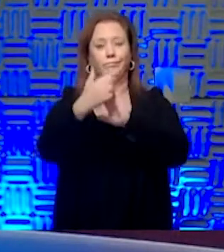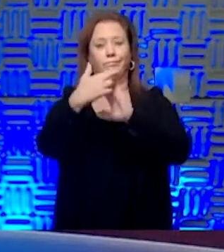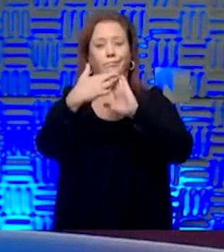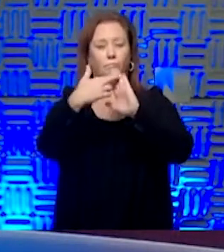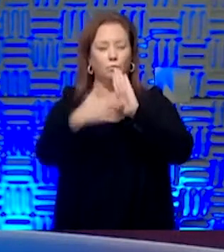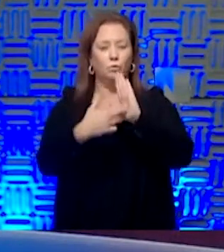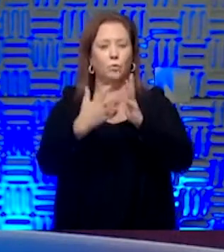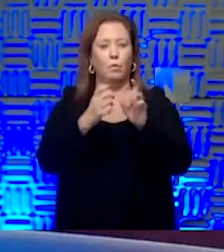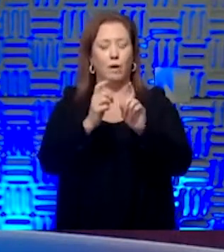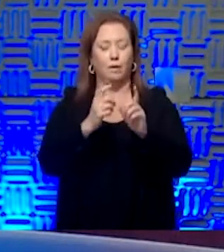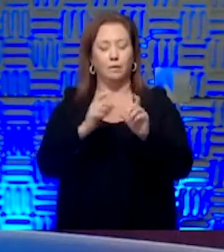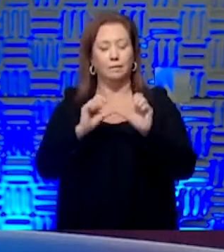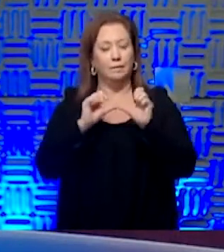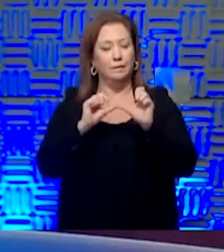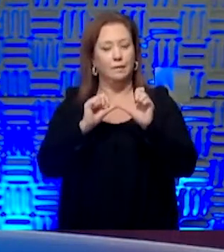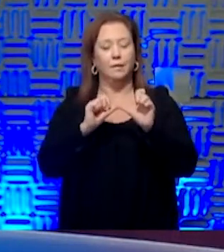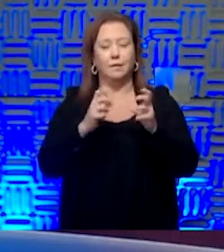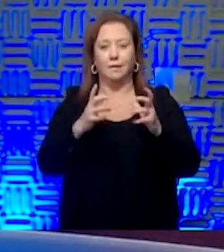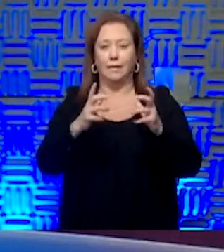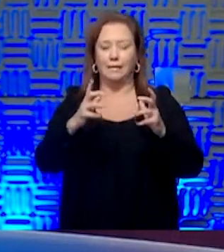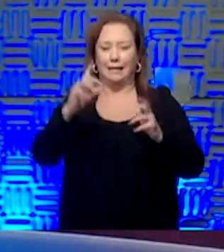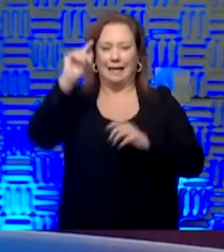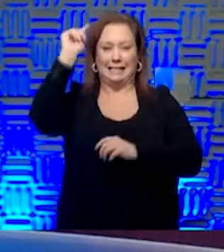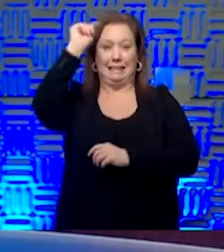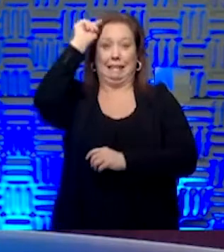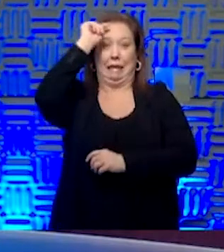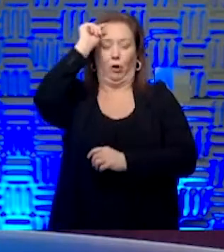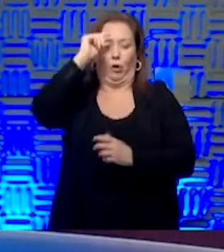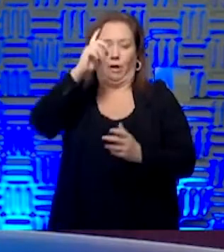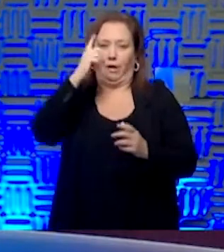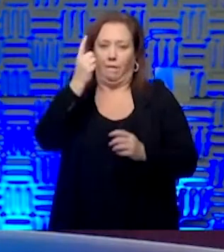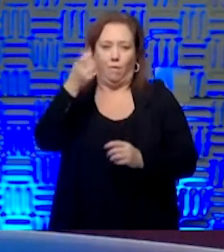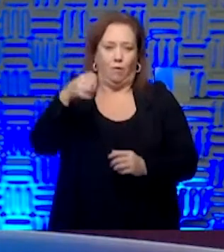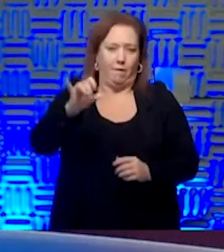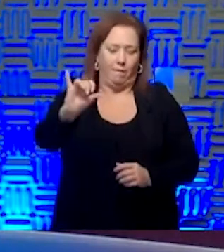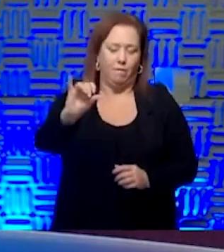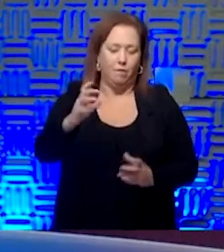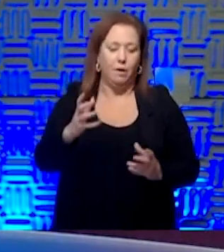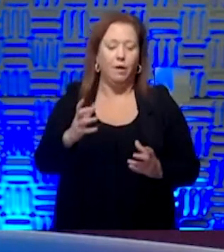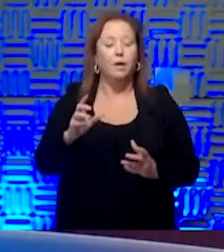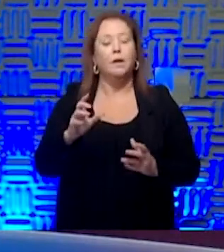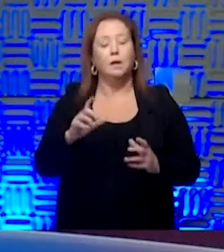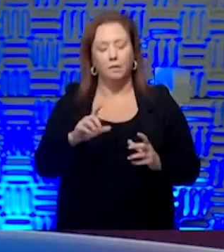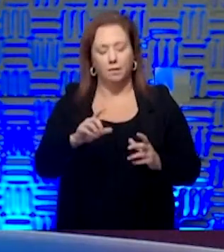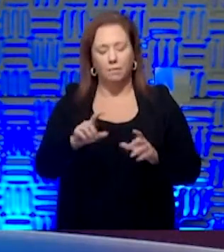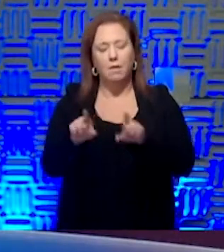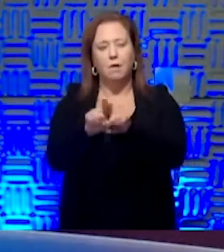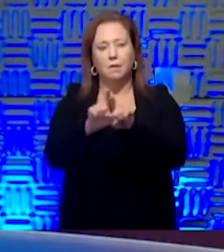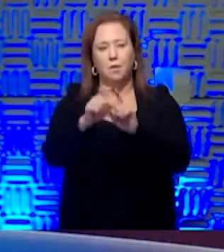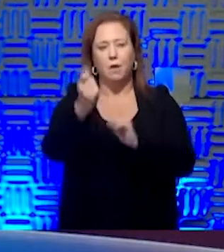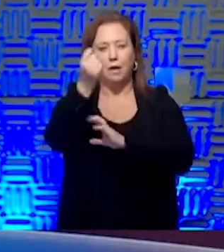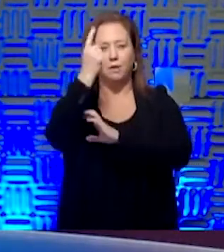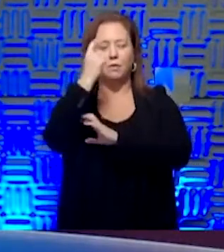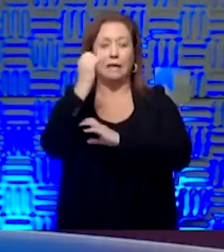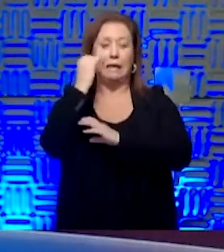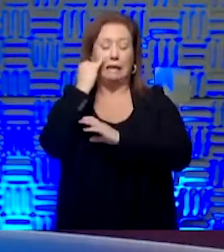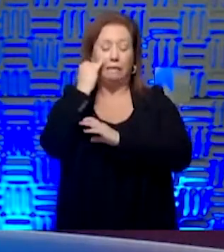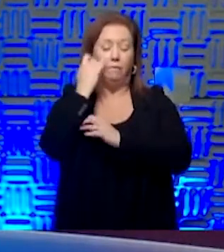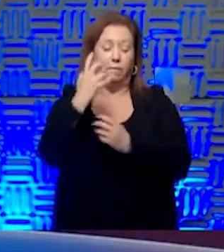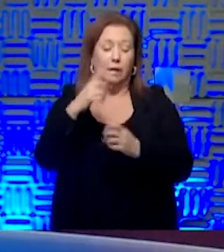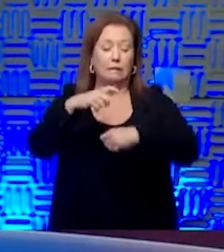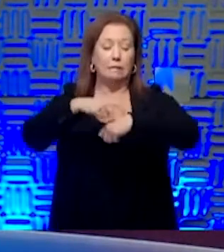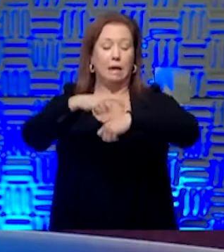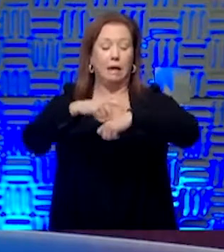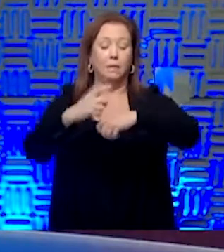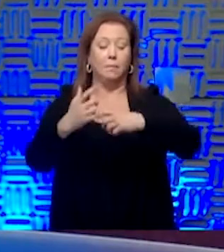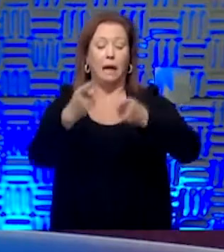to maintain as theoretical forever. That being said, if it were to come to a time where